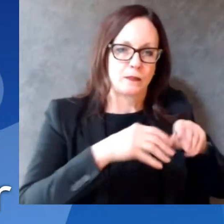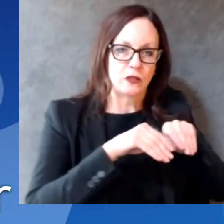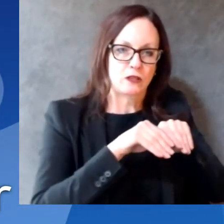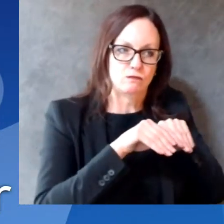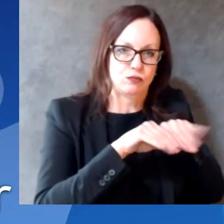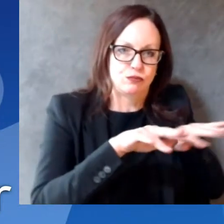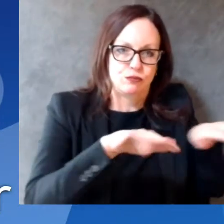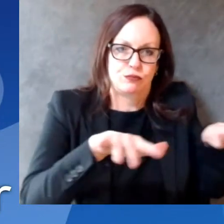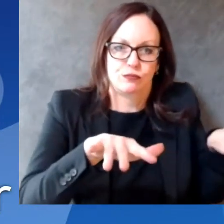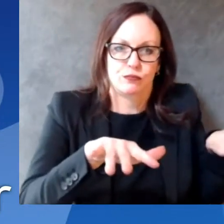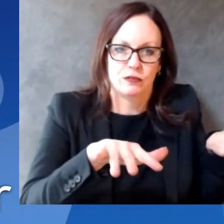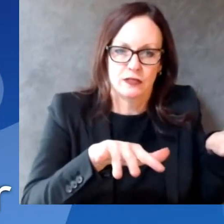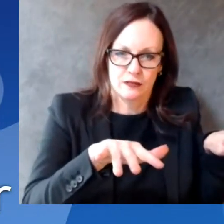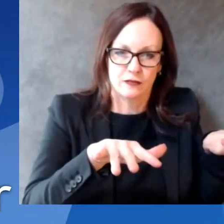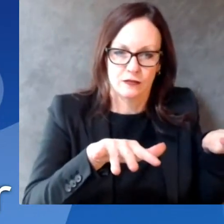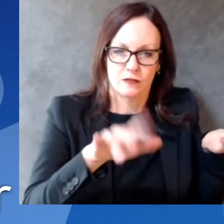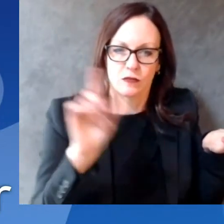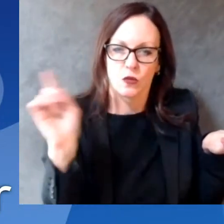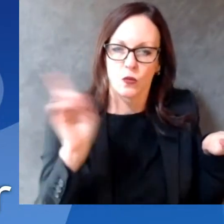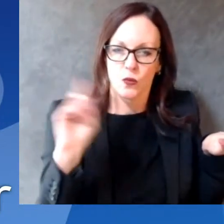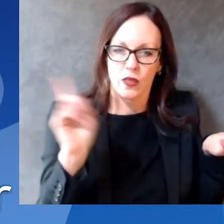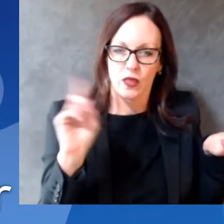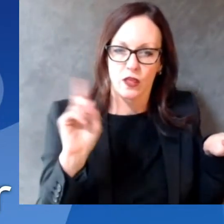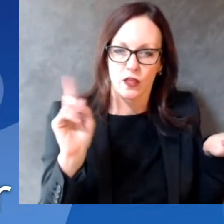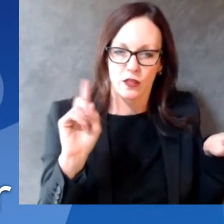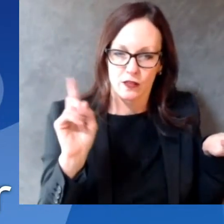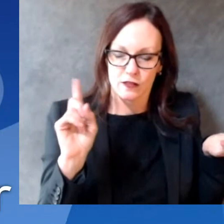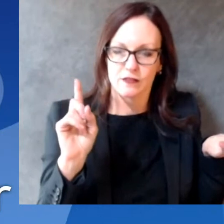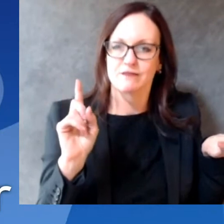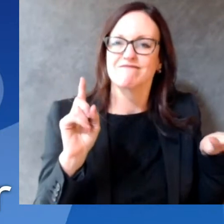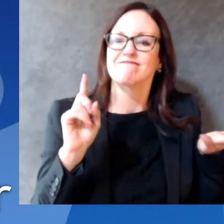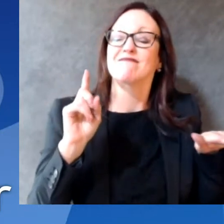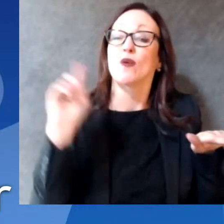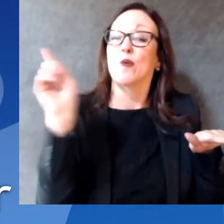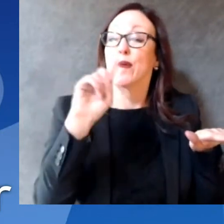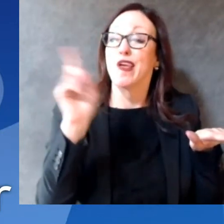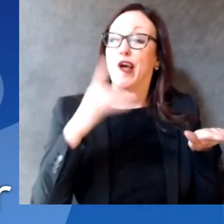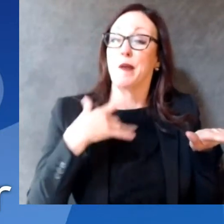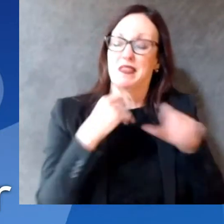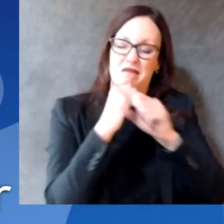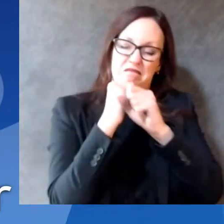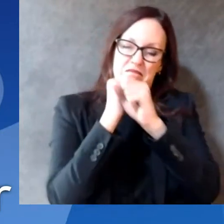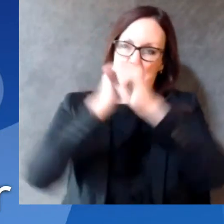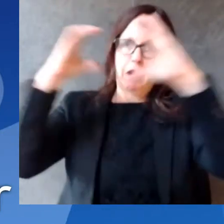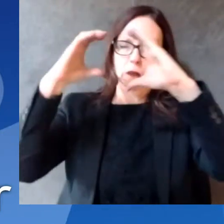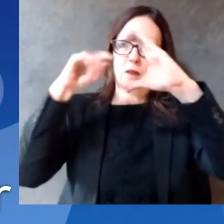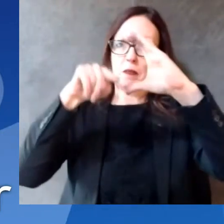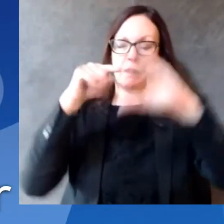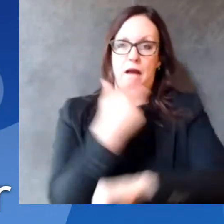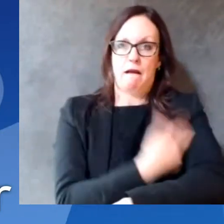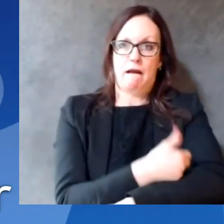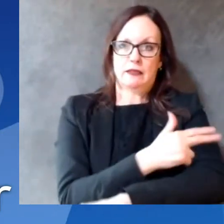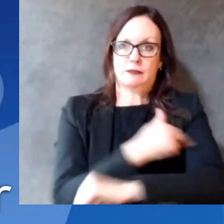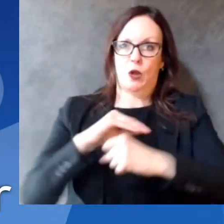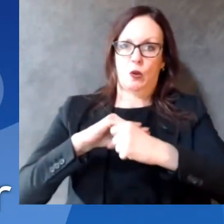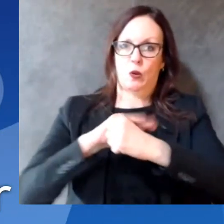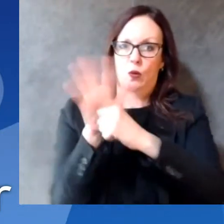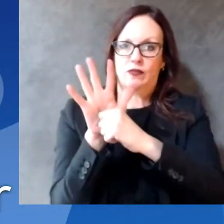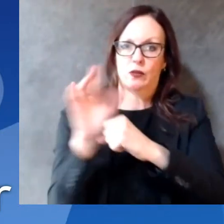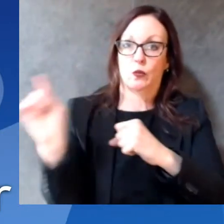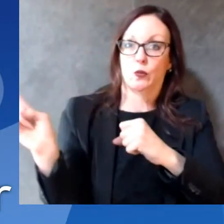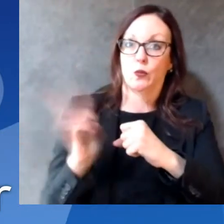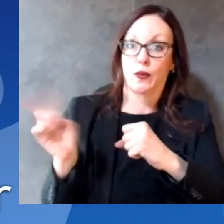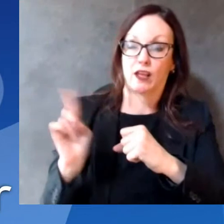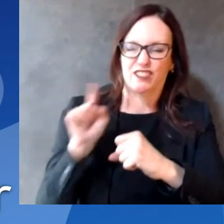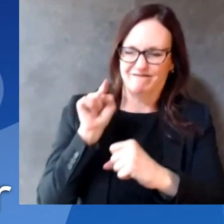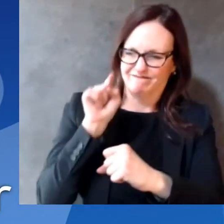there or local health departments, if you guys have any indication as to why there is seen a growth. And if you can just confirm